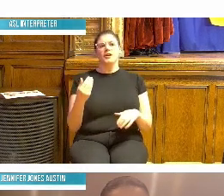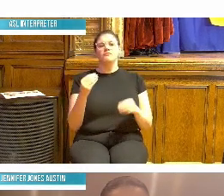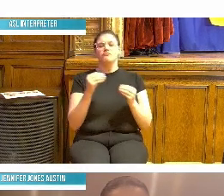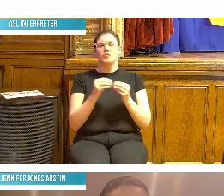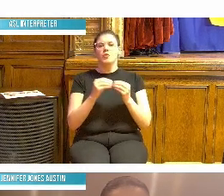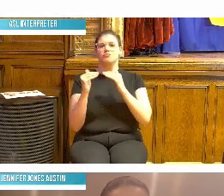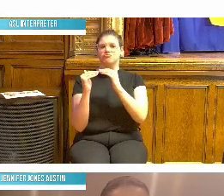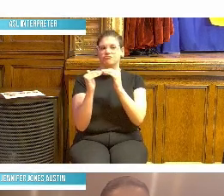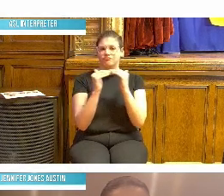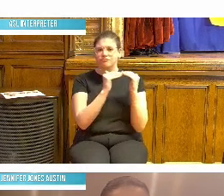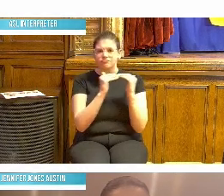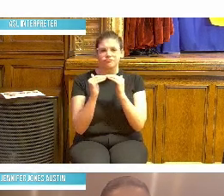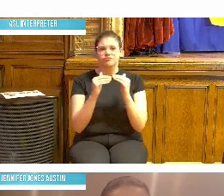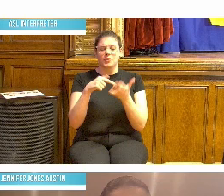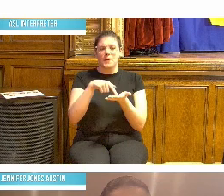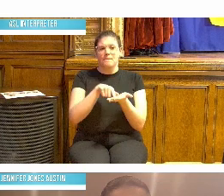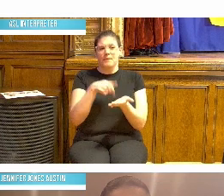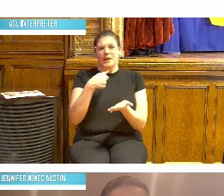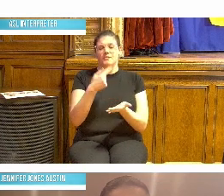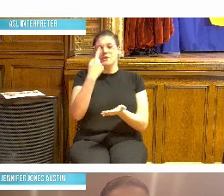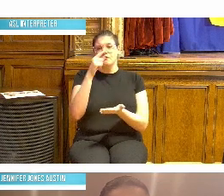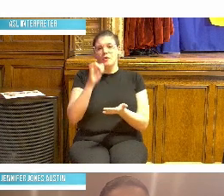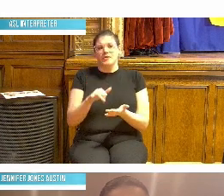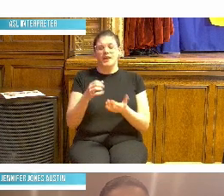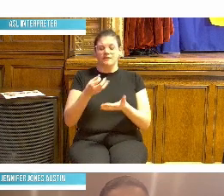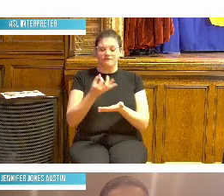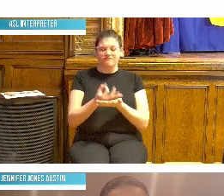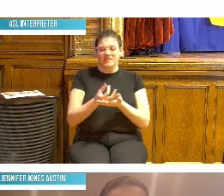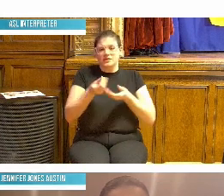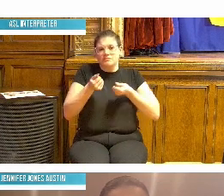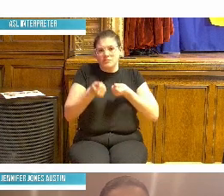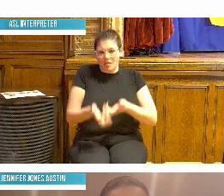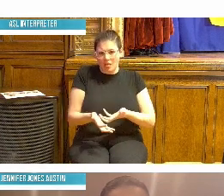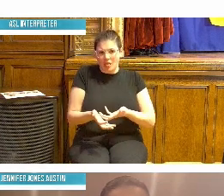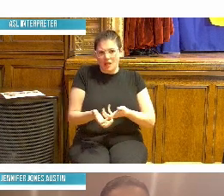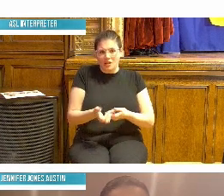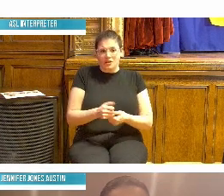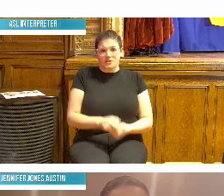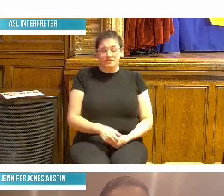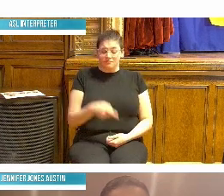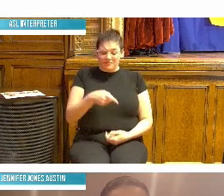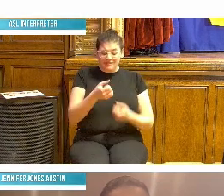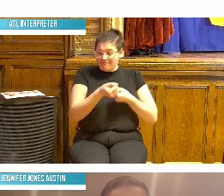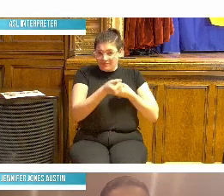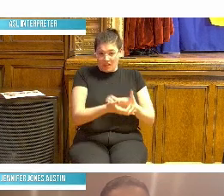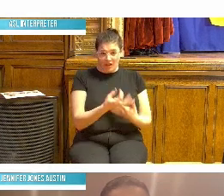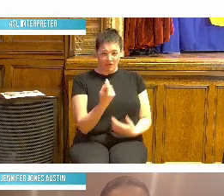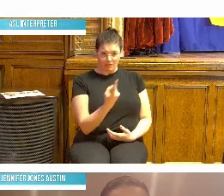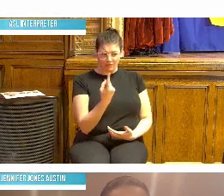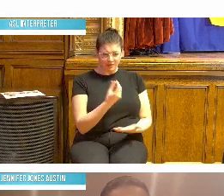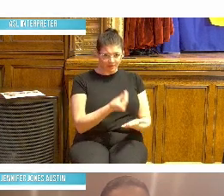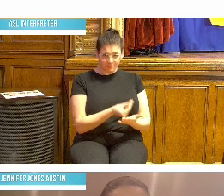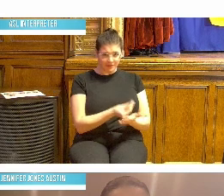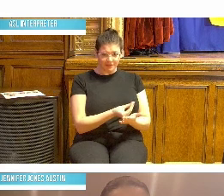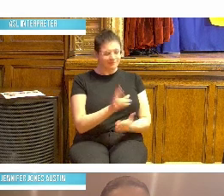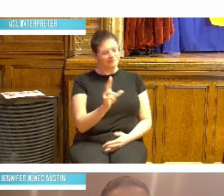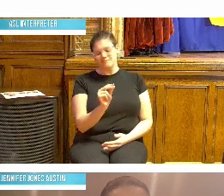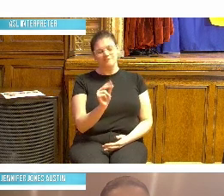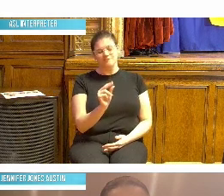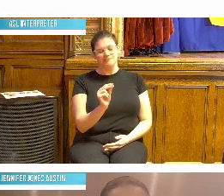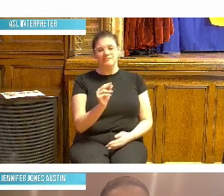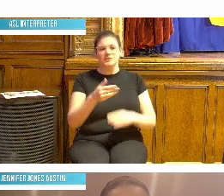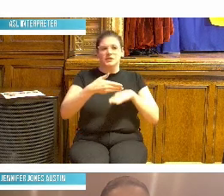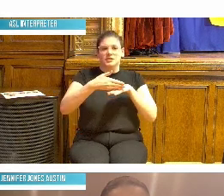financial losses. The losses caused by urban renewal were not just monetary. Displacement and dispersion